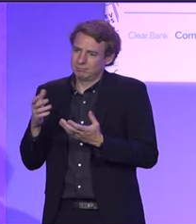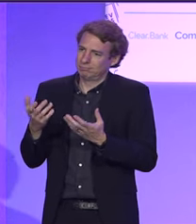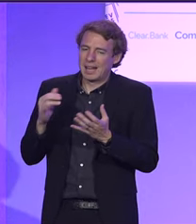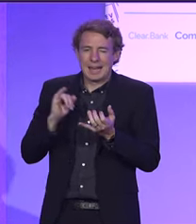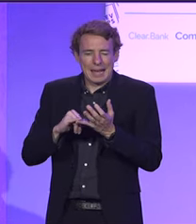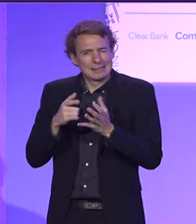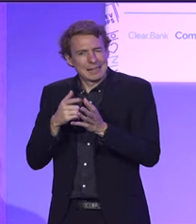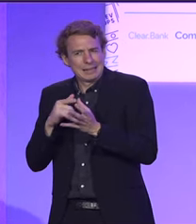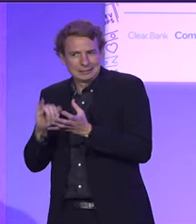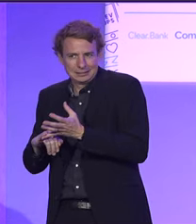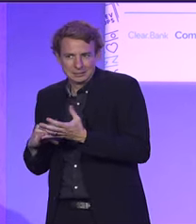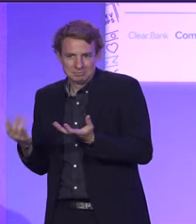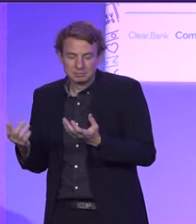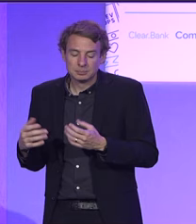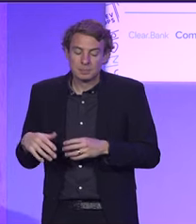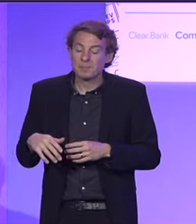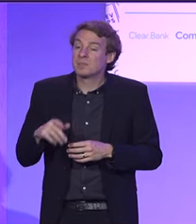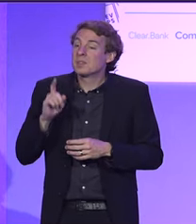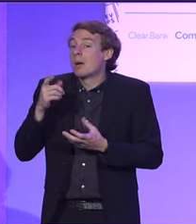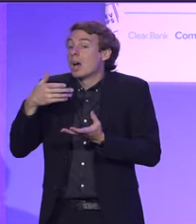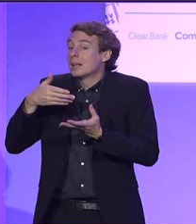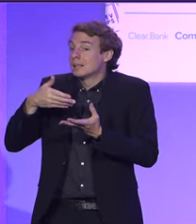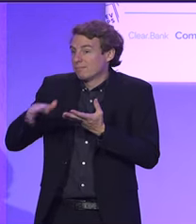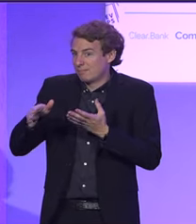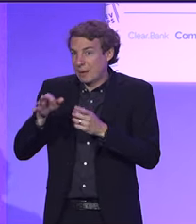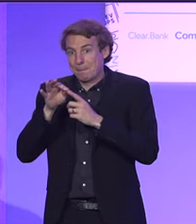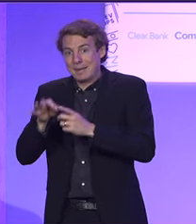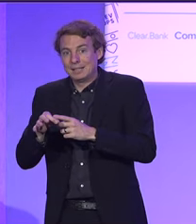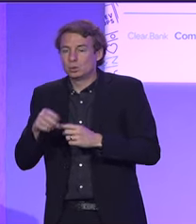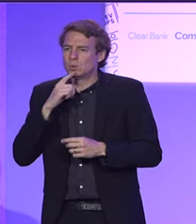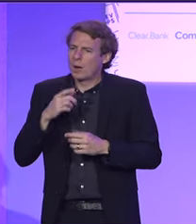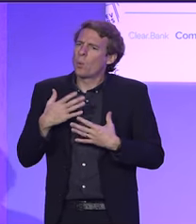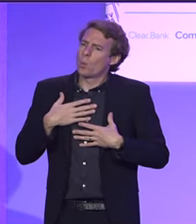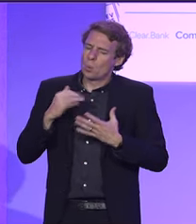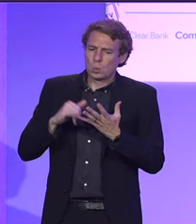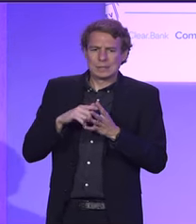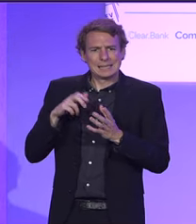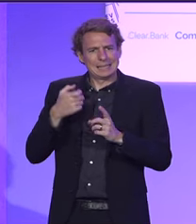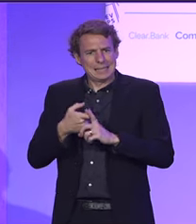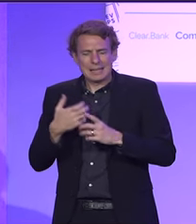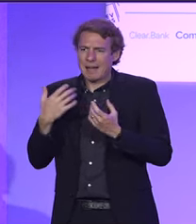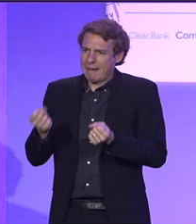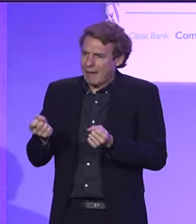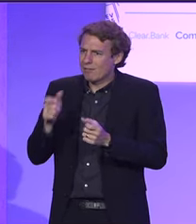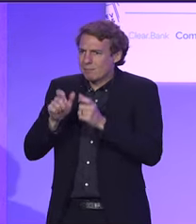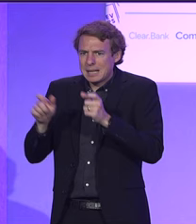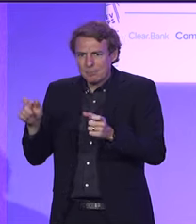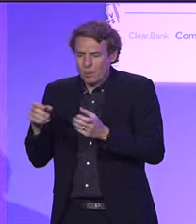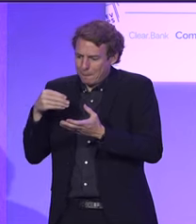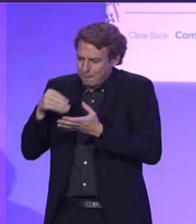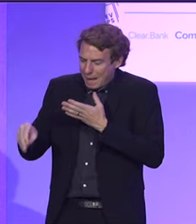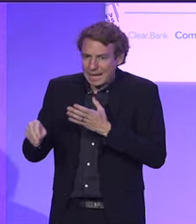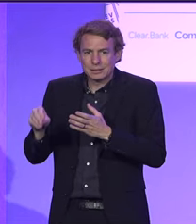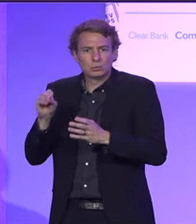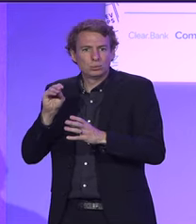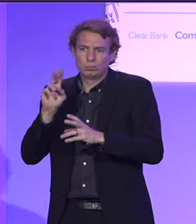a pitch. So I'll give you an example. Sneak as a service, we have developer relations, and they get paid to travel all around the world. Now, they need to submit just